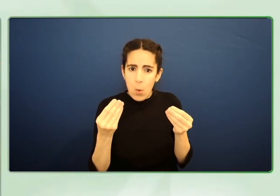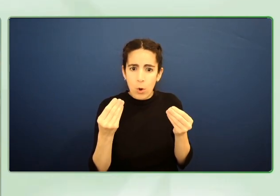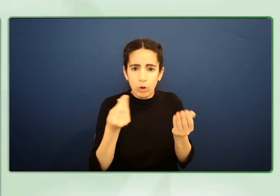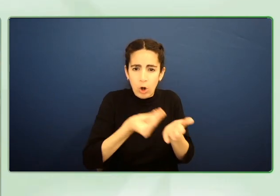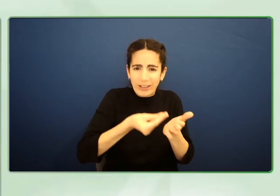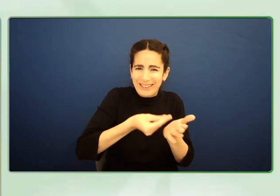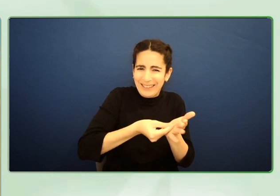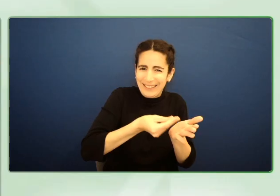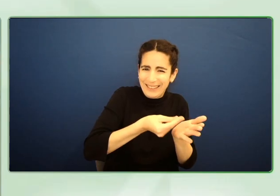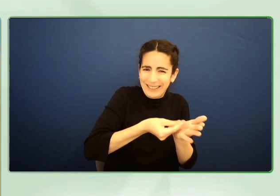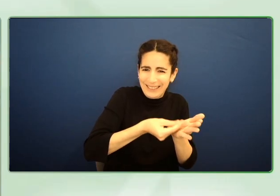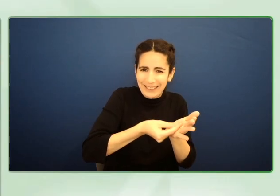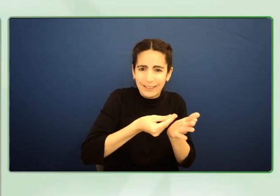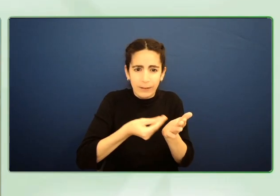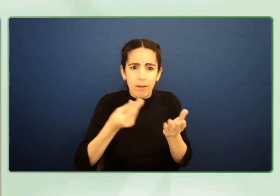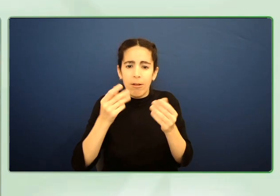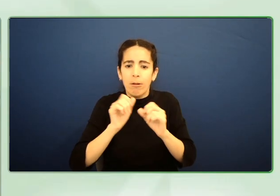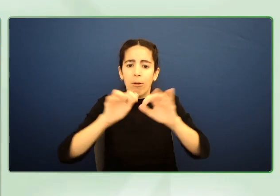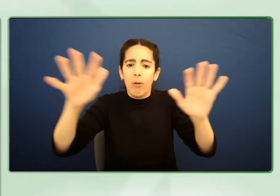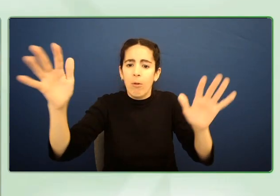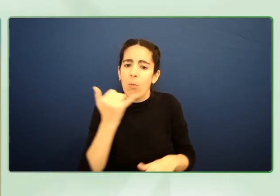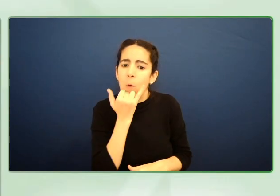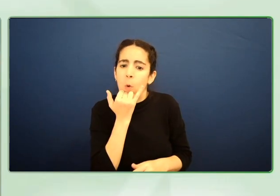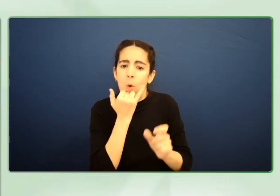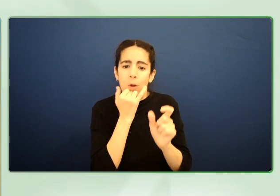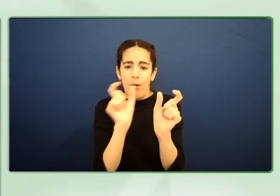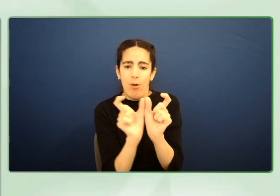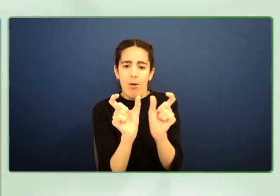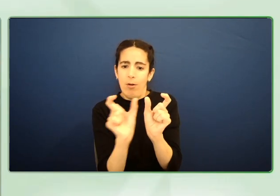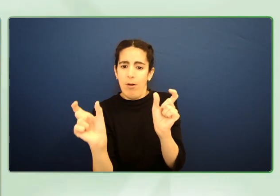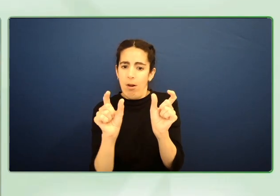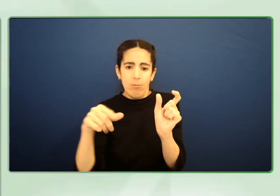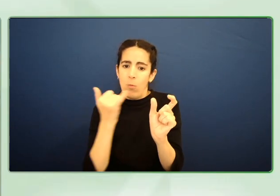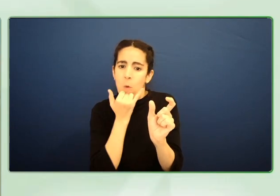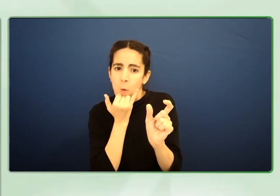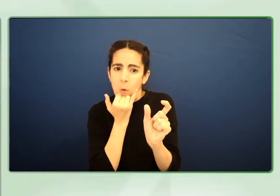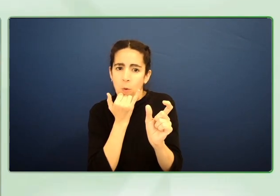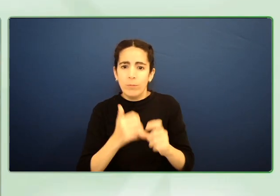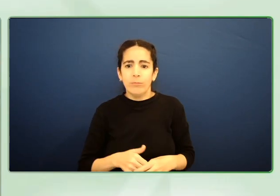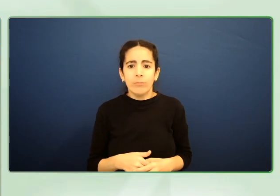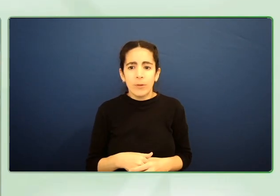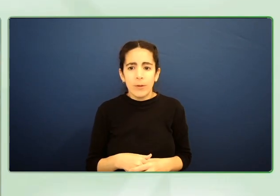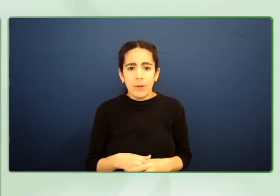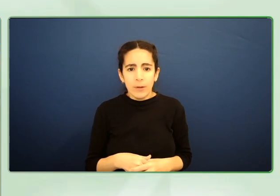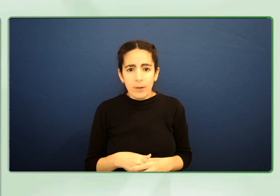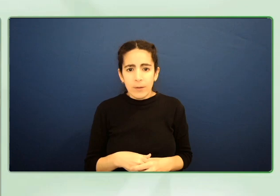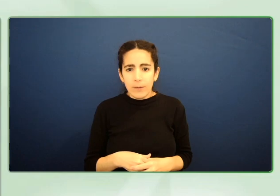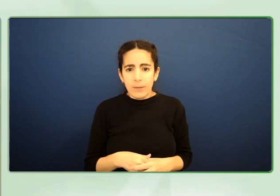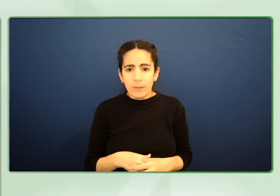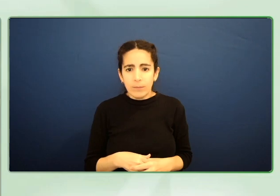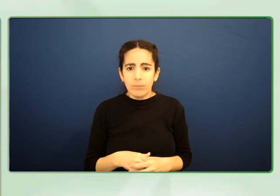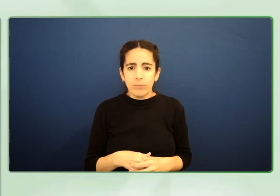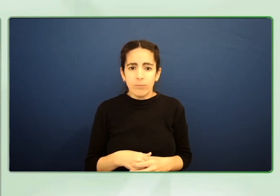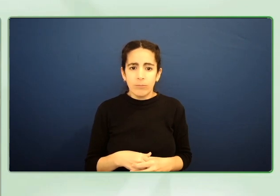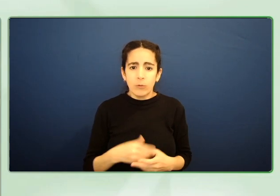in the different age ranges we're working, to think about the opportunities that are probably hidden behind these